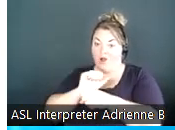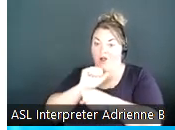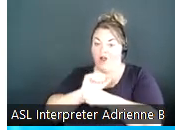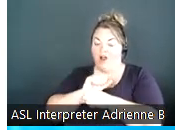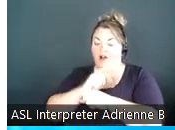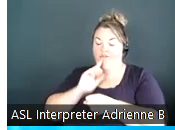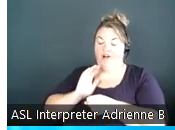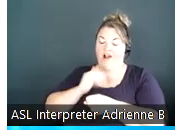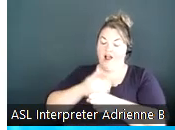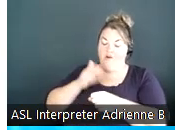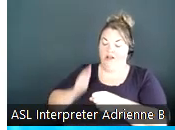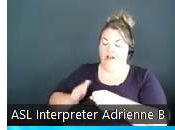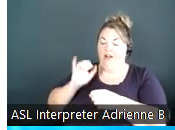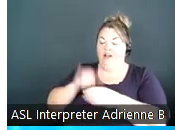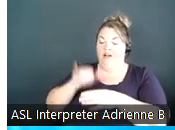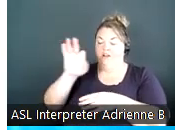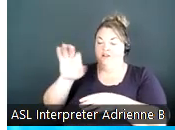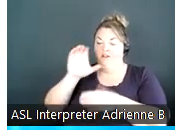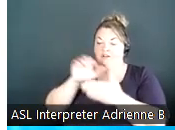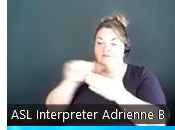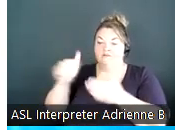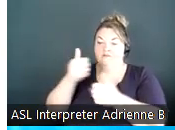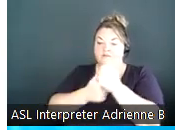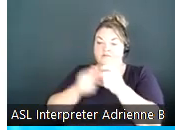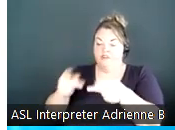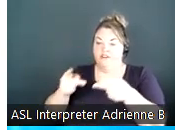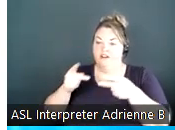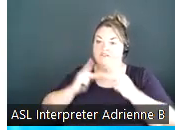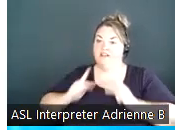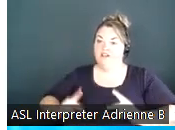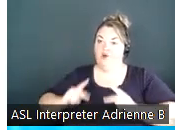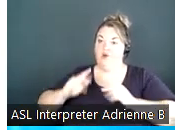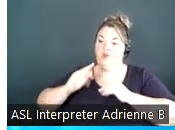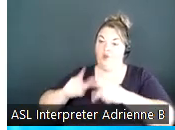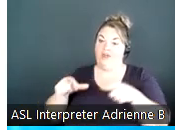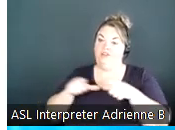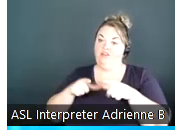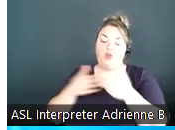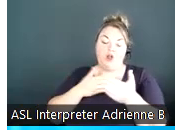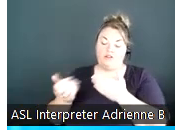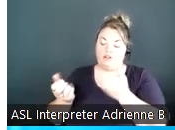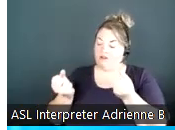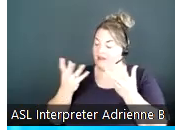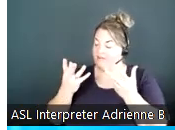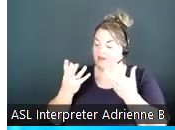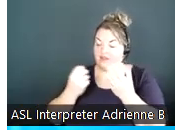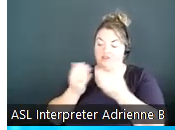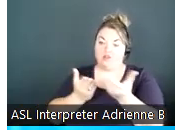our side, that is $900 per physical location, regardless of the number of service